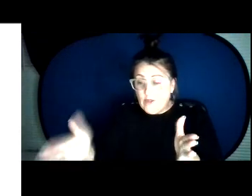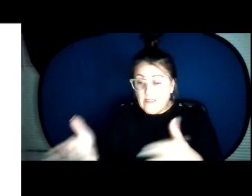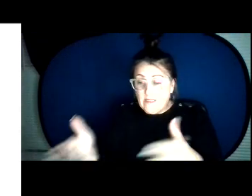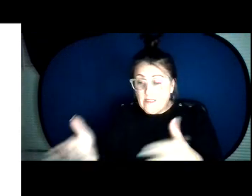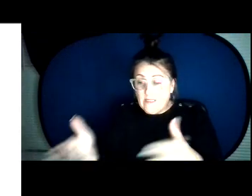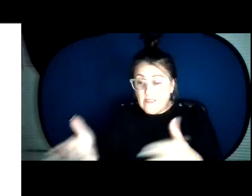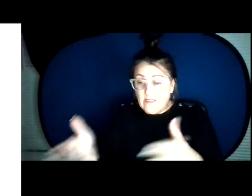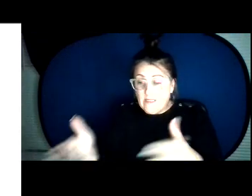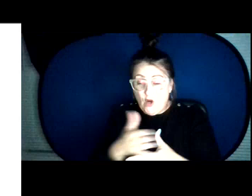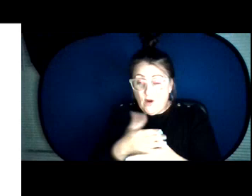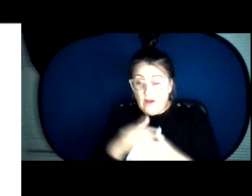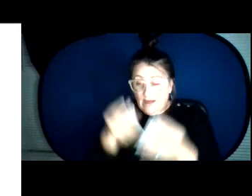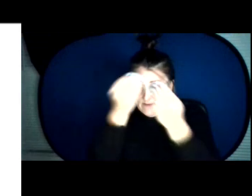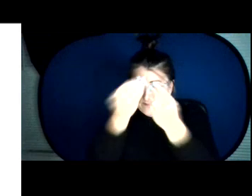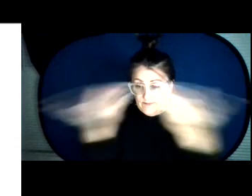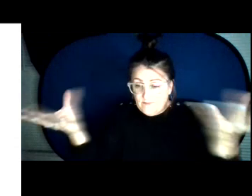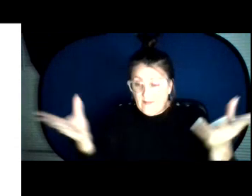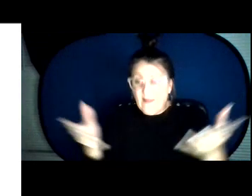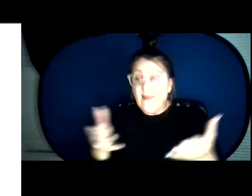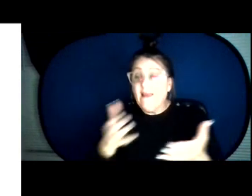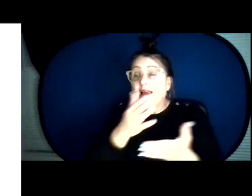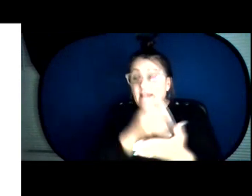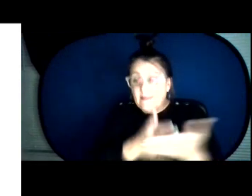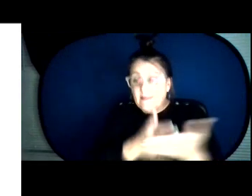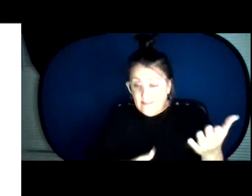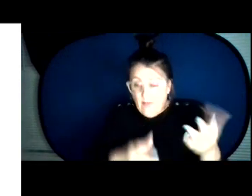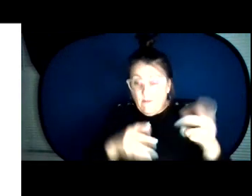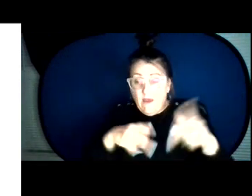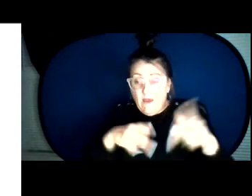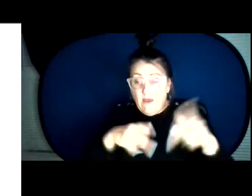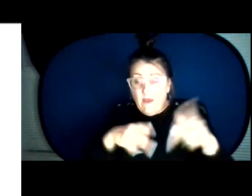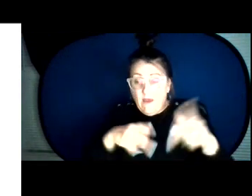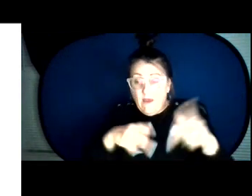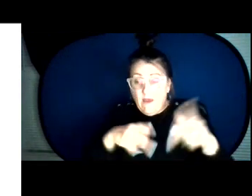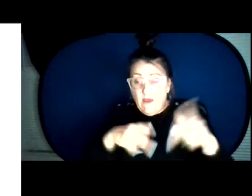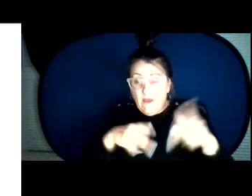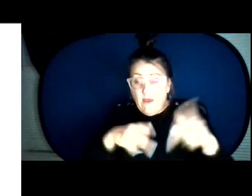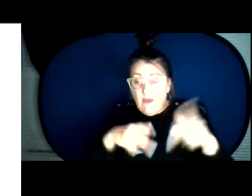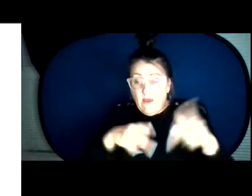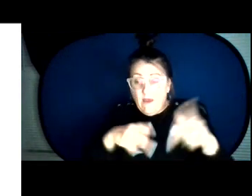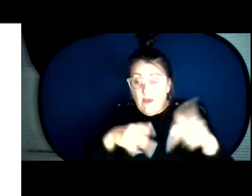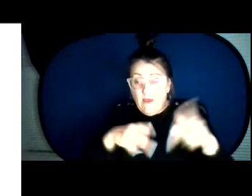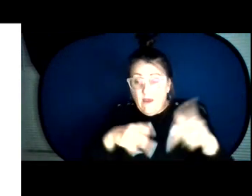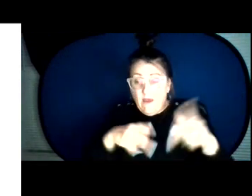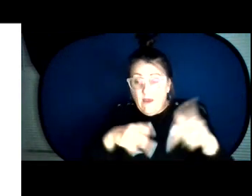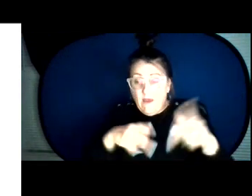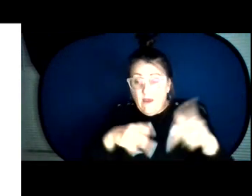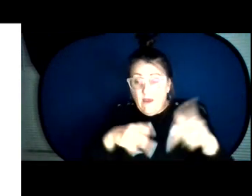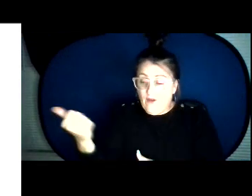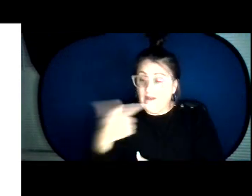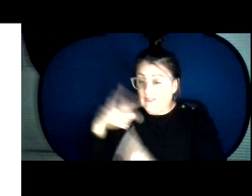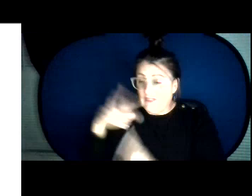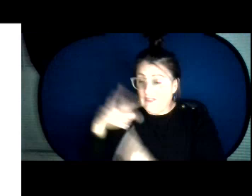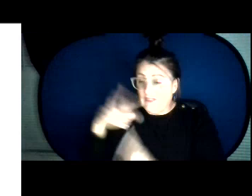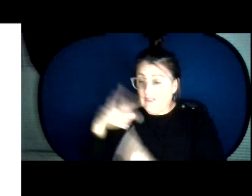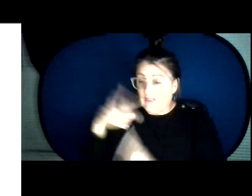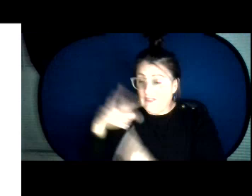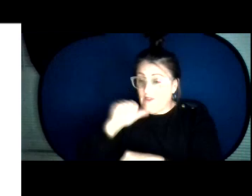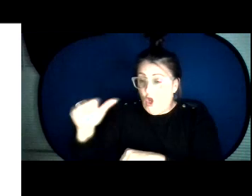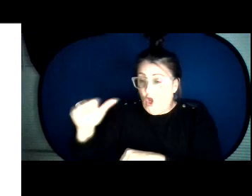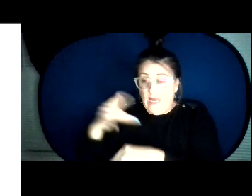are allowed to bridge the gap and bring in funds to remain eligible, and other tenants are given ineligibility notices. Because